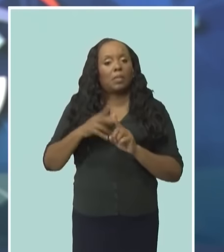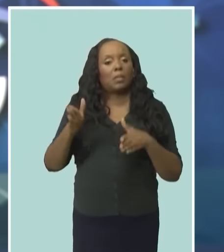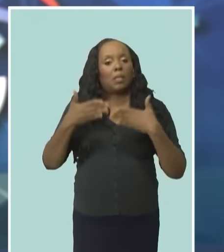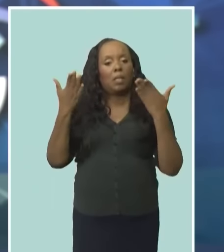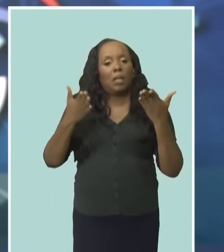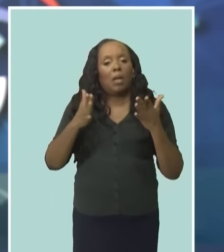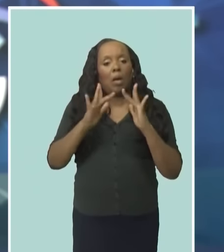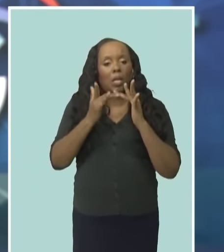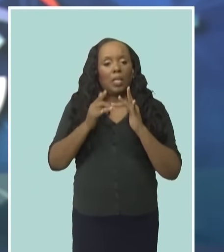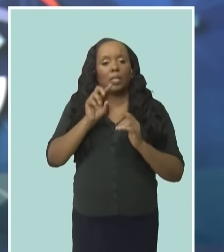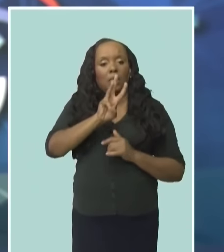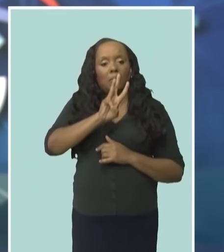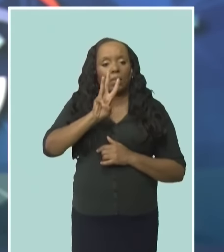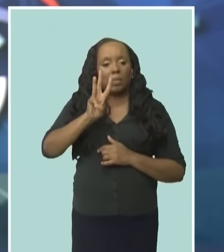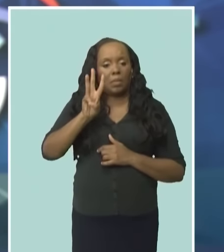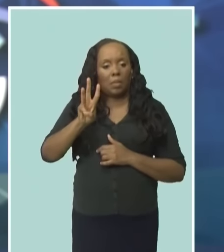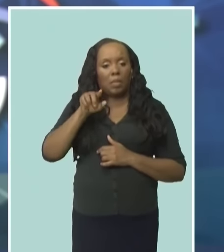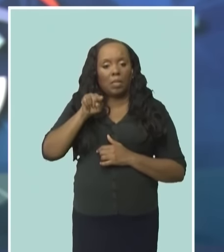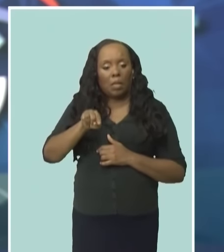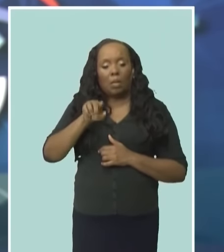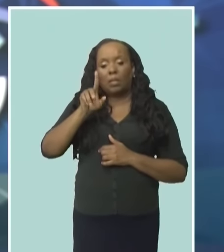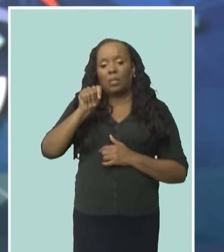at